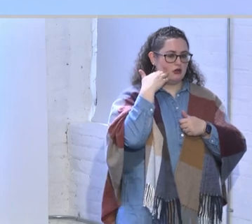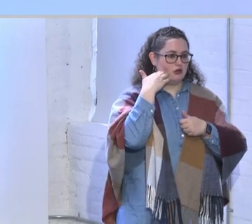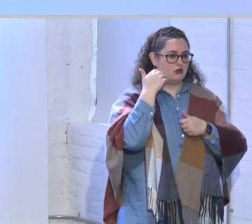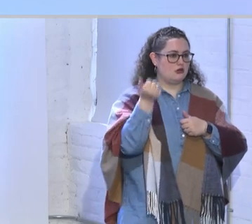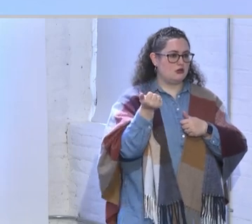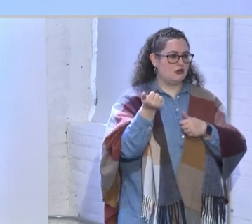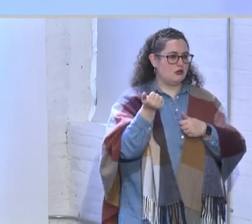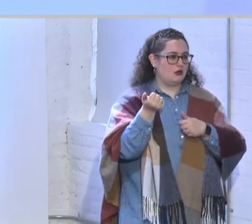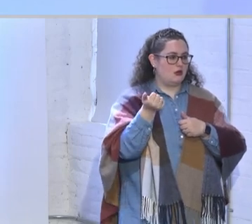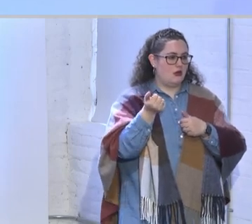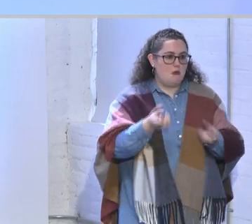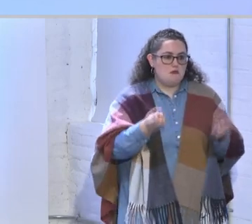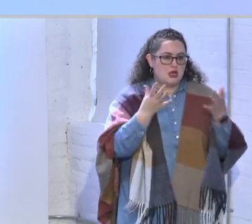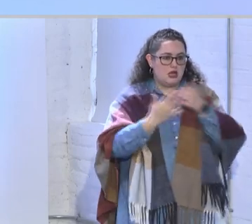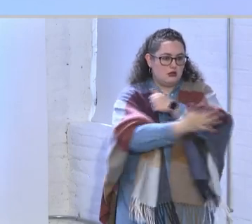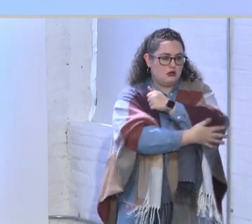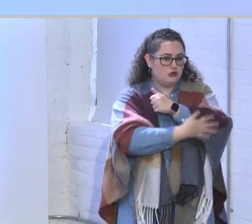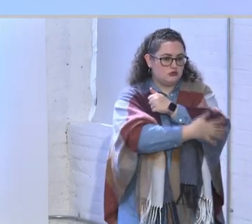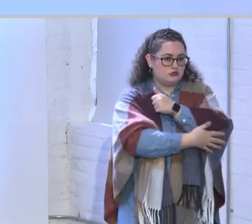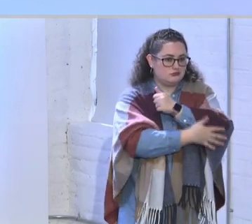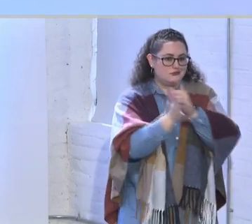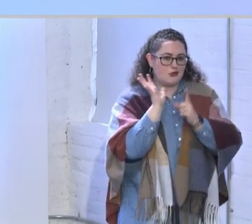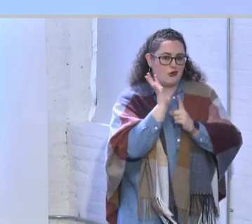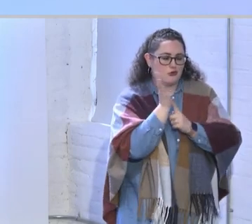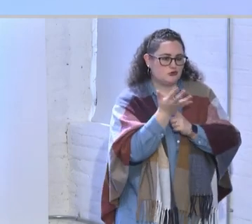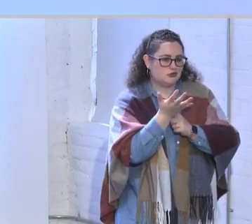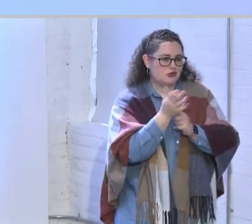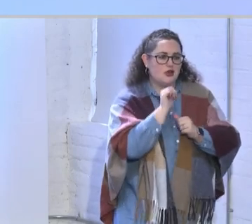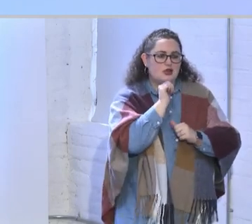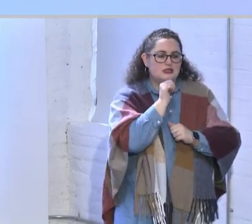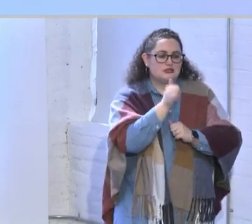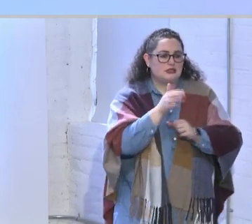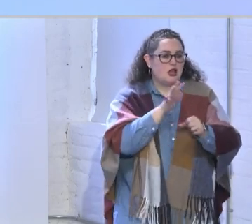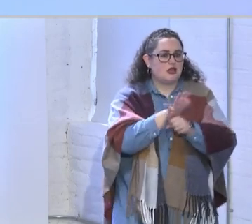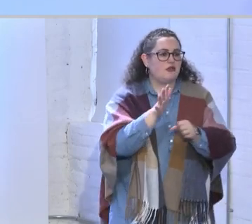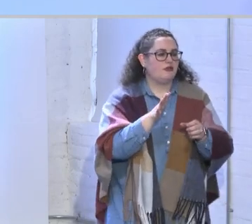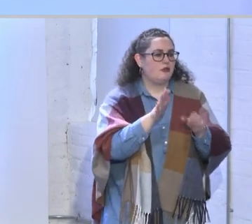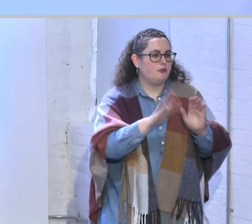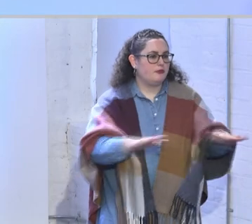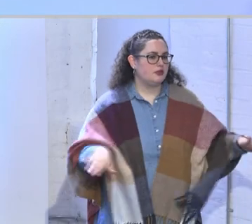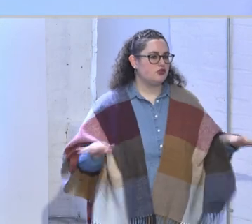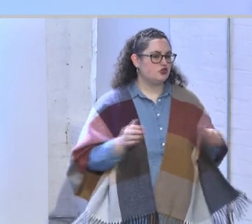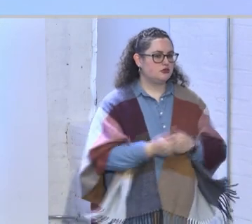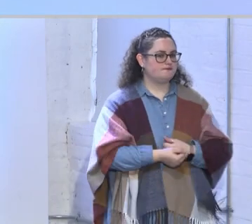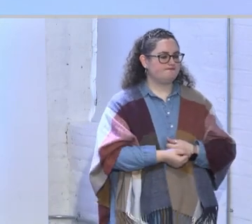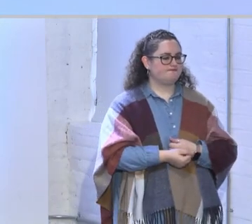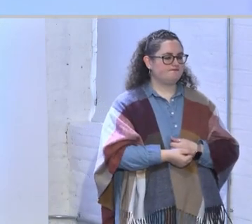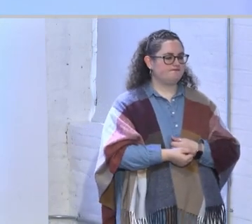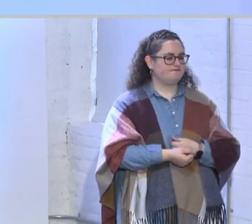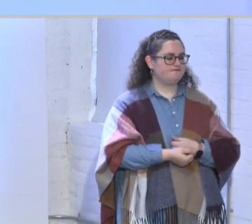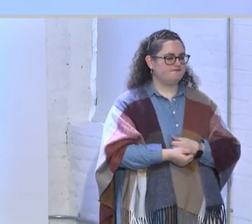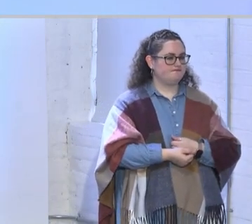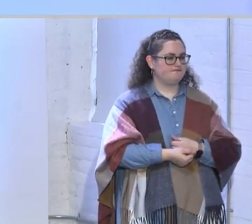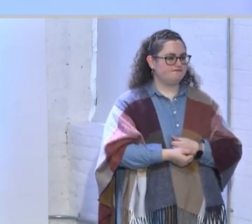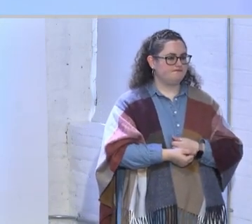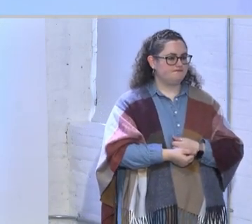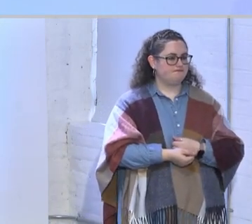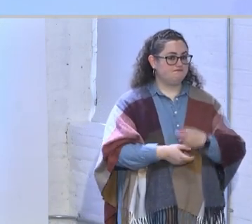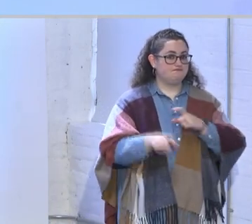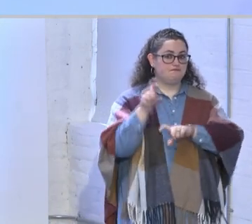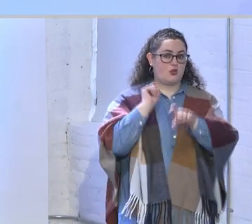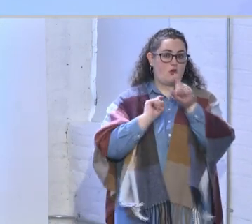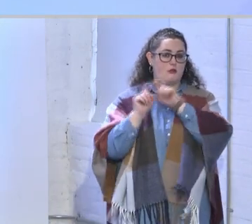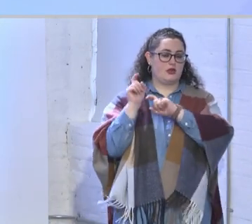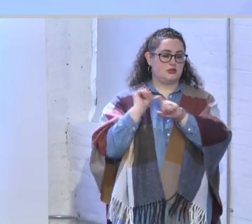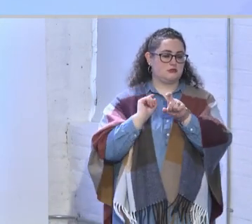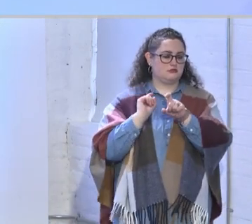world, Western cultures are having problems because we don't have enough kids. Well, listen. All we had to do is go back to the